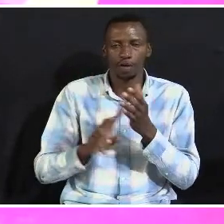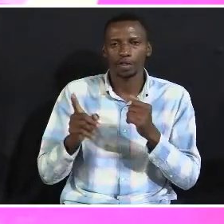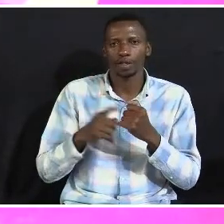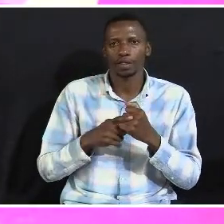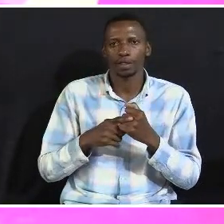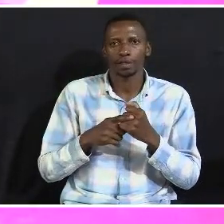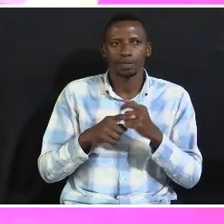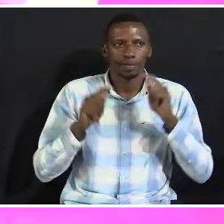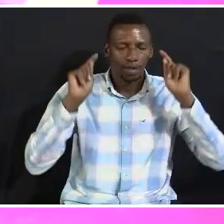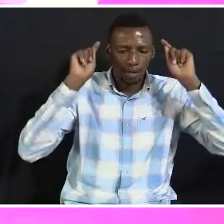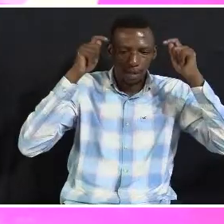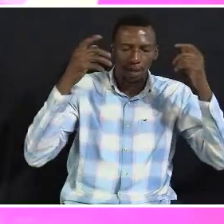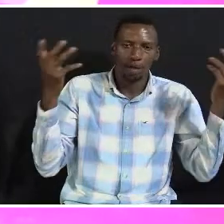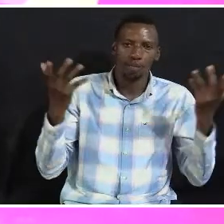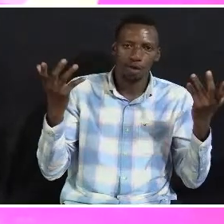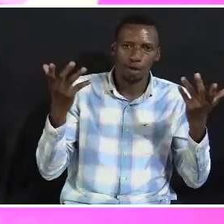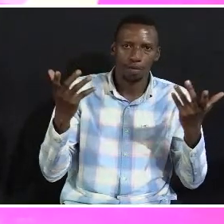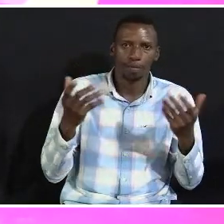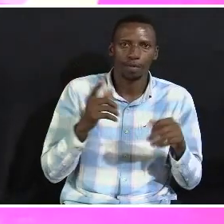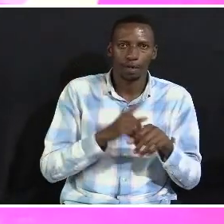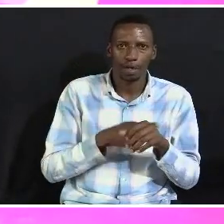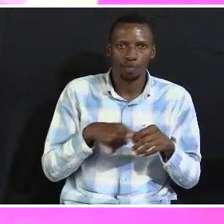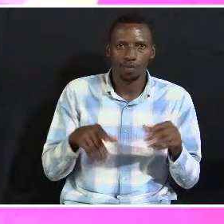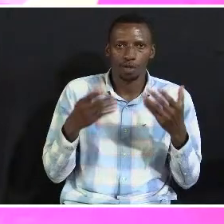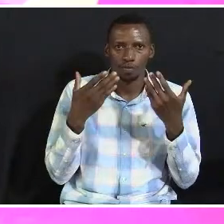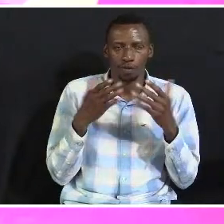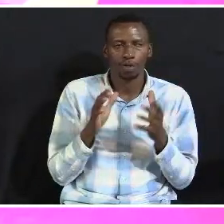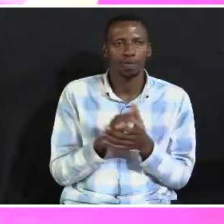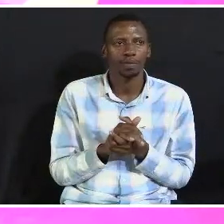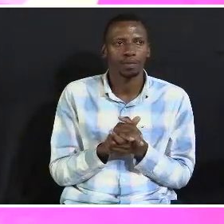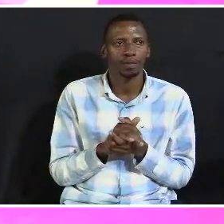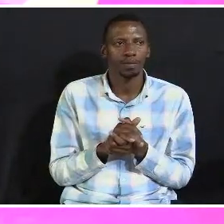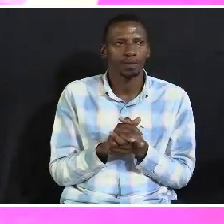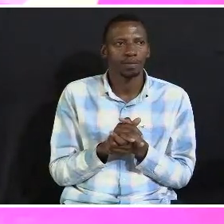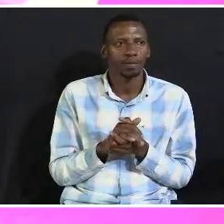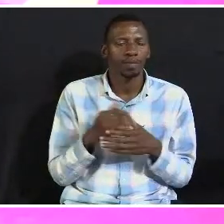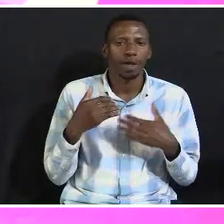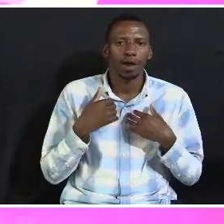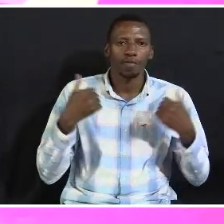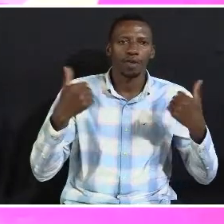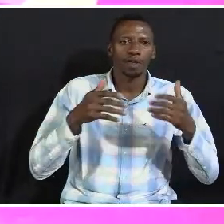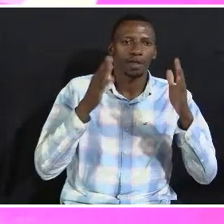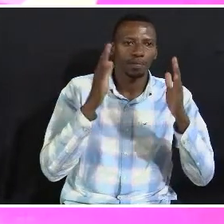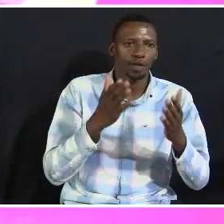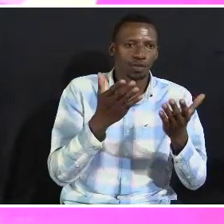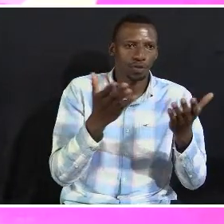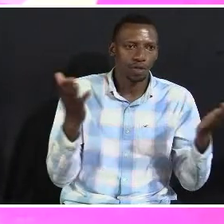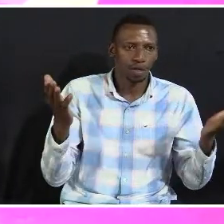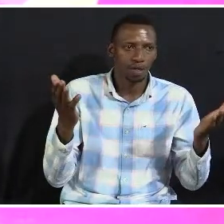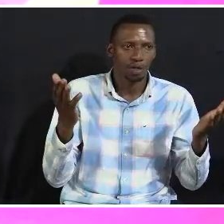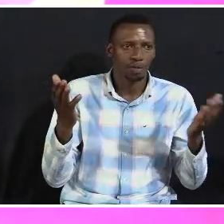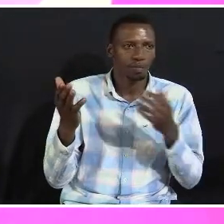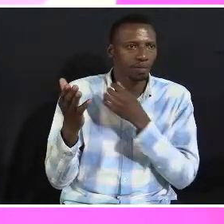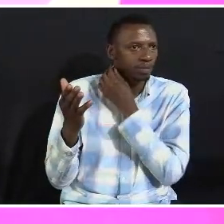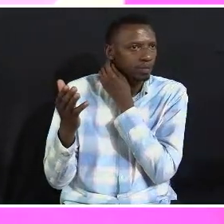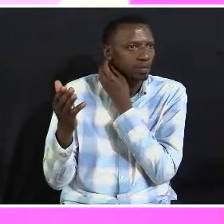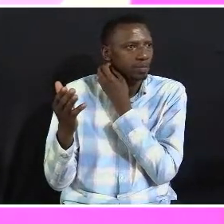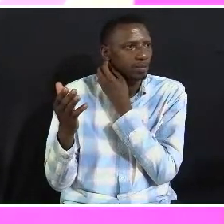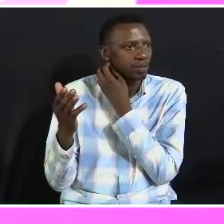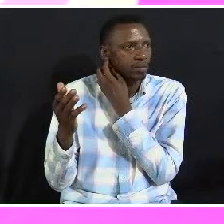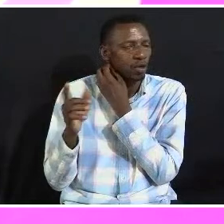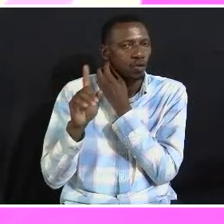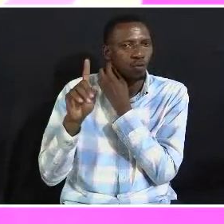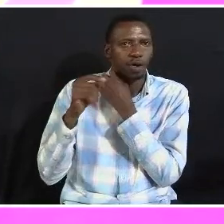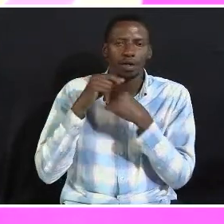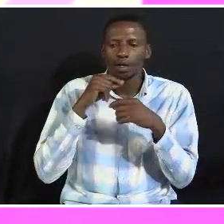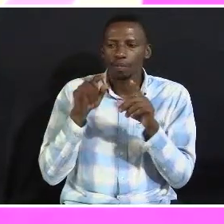As we come to a close, do we have any here, and one of our brothers and one of our sisters